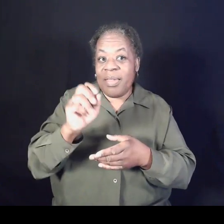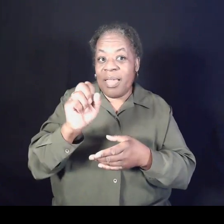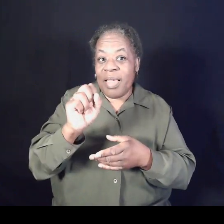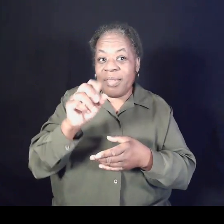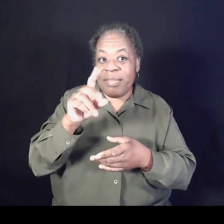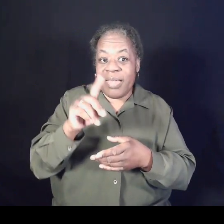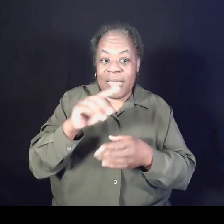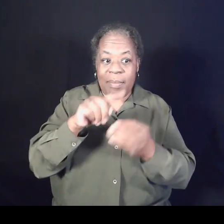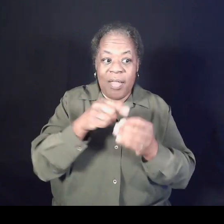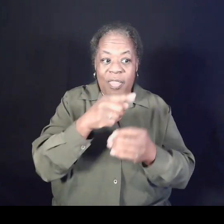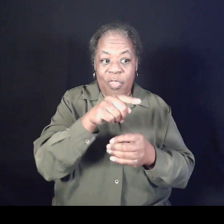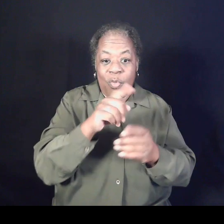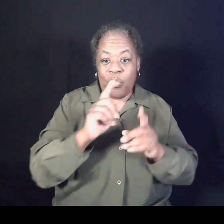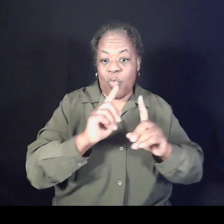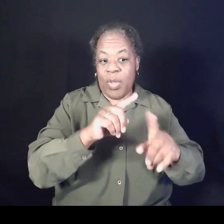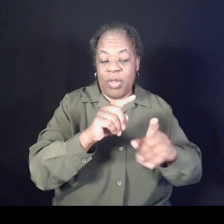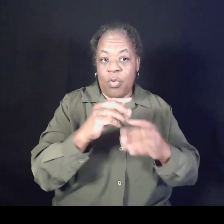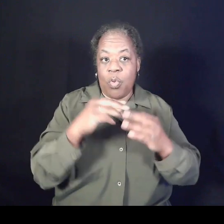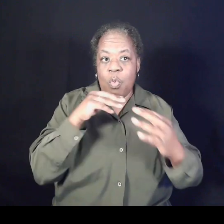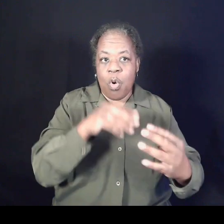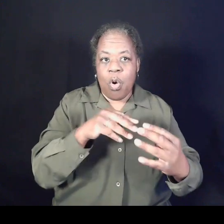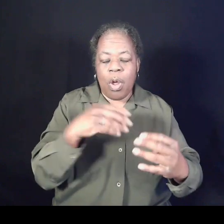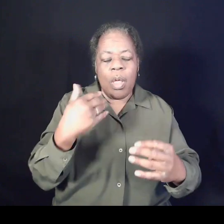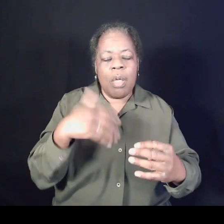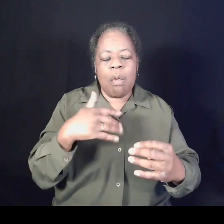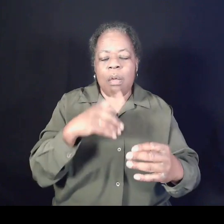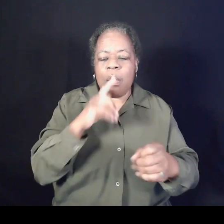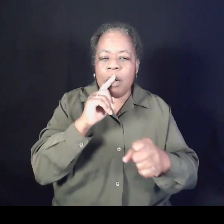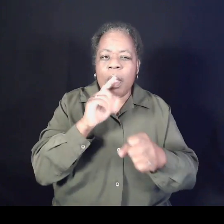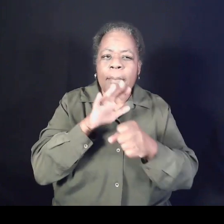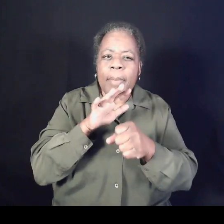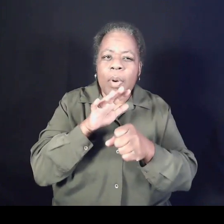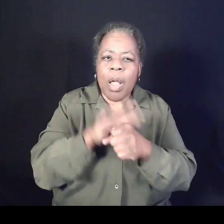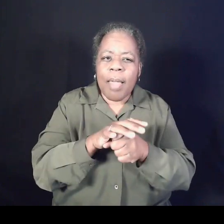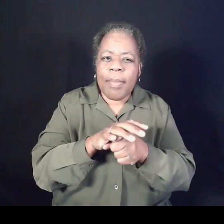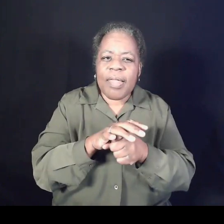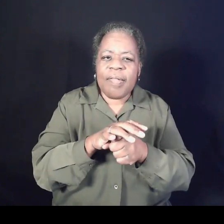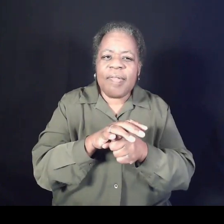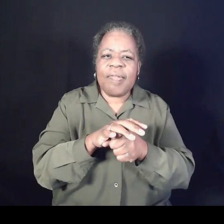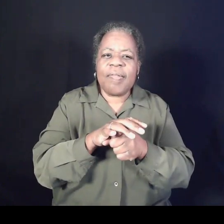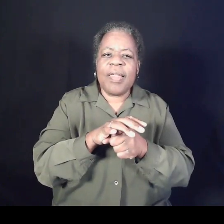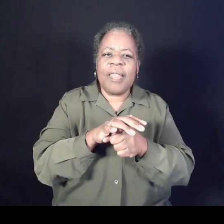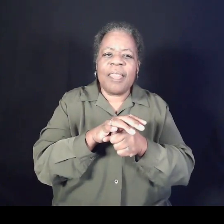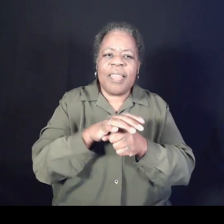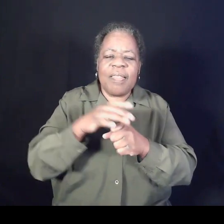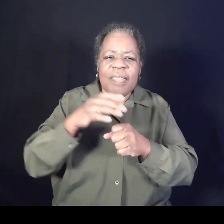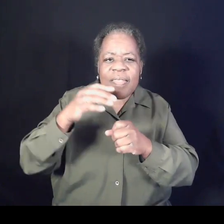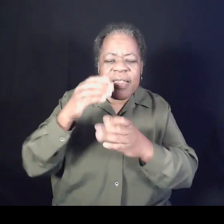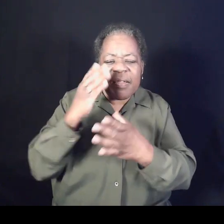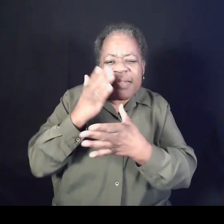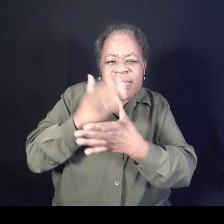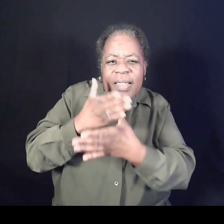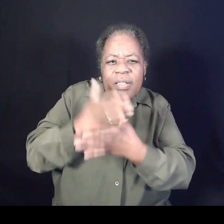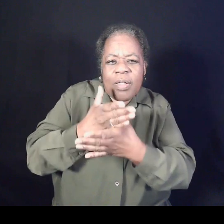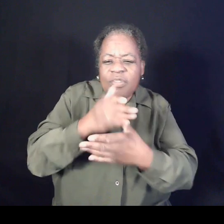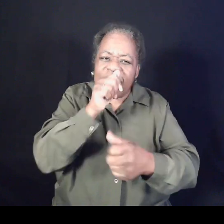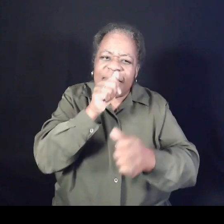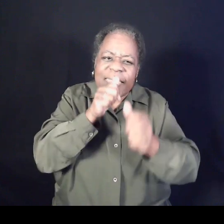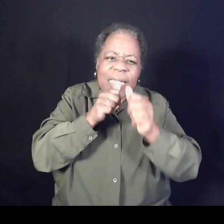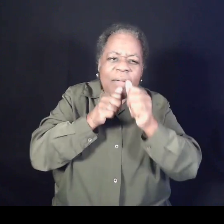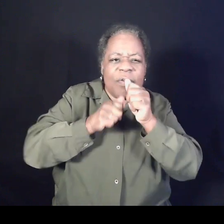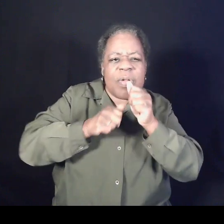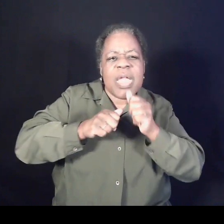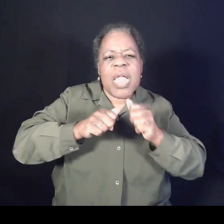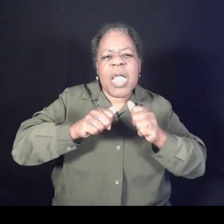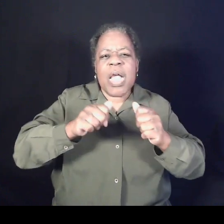war, it seems there's a promise here that even the psychological suffering of war